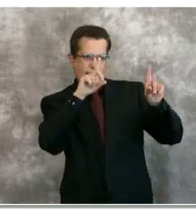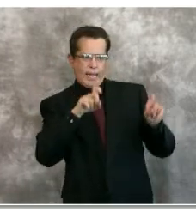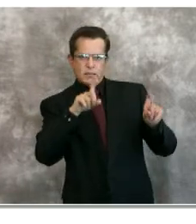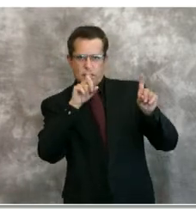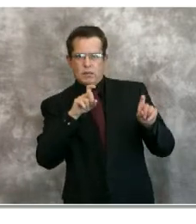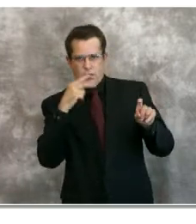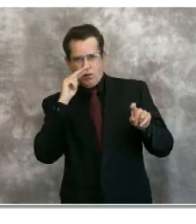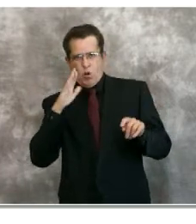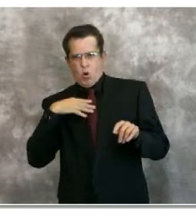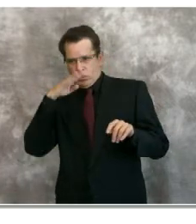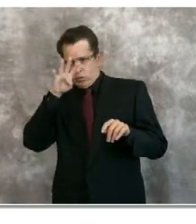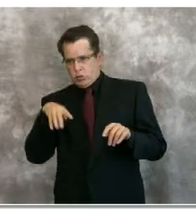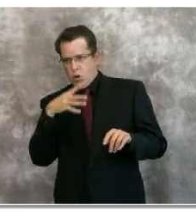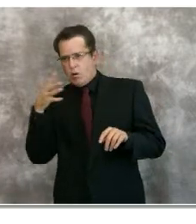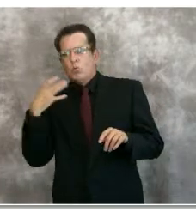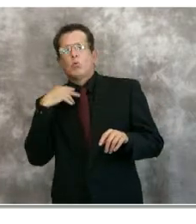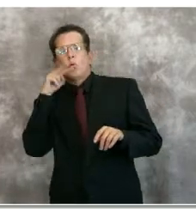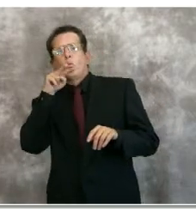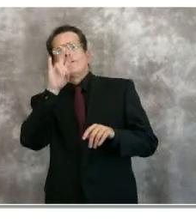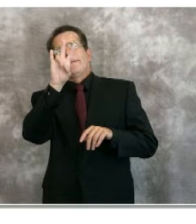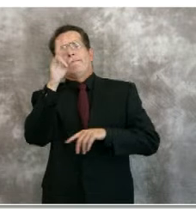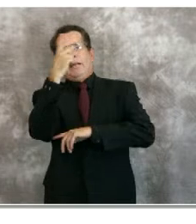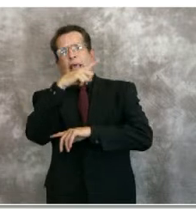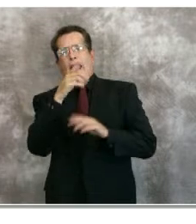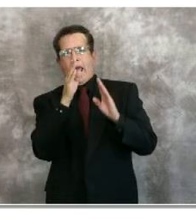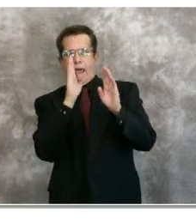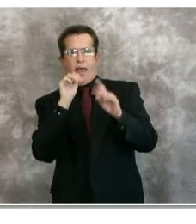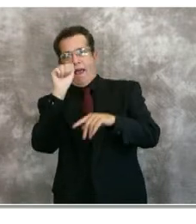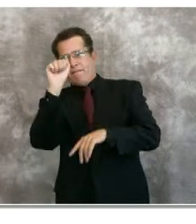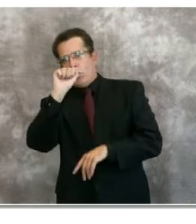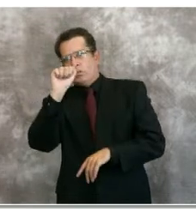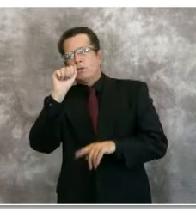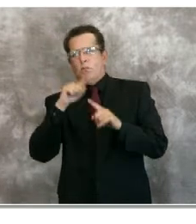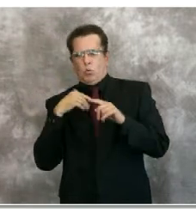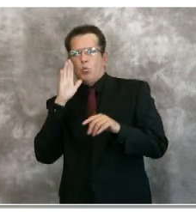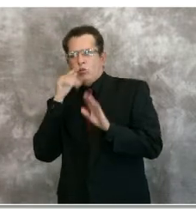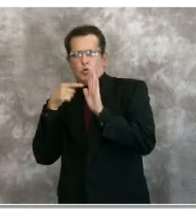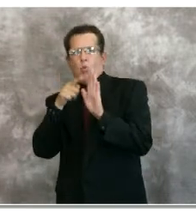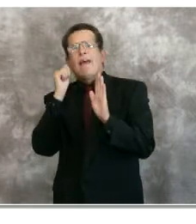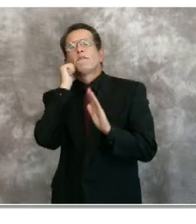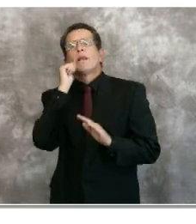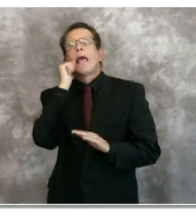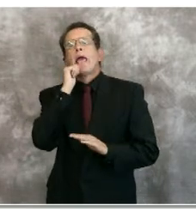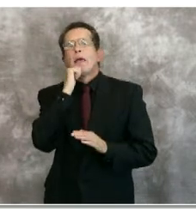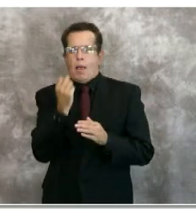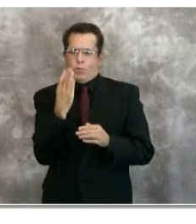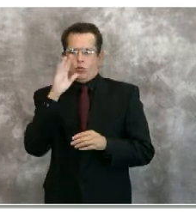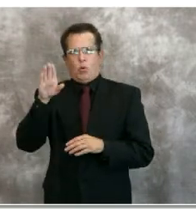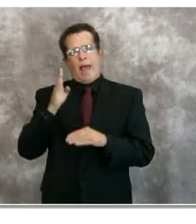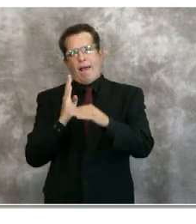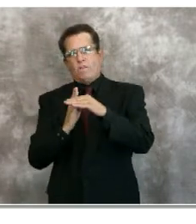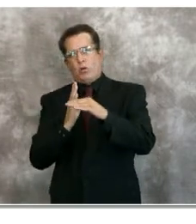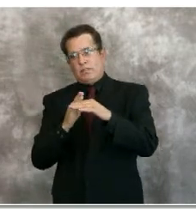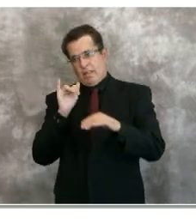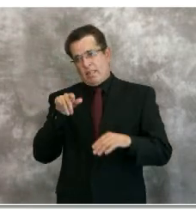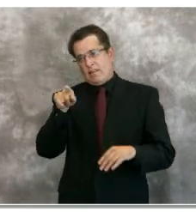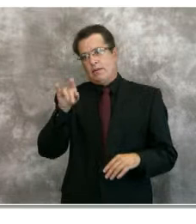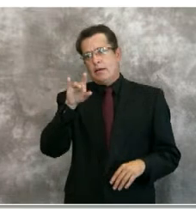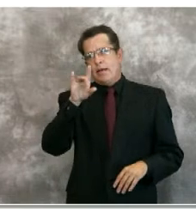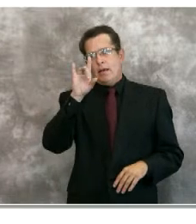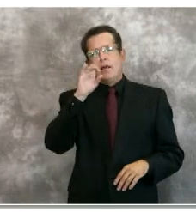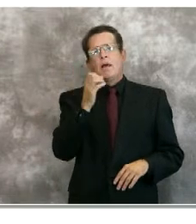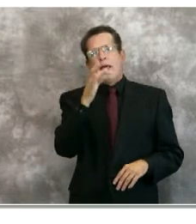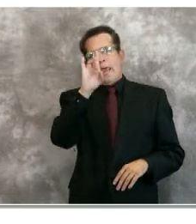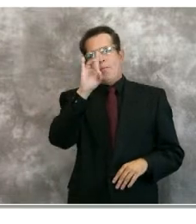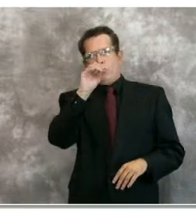T3 chart, we're looking at a 7-day average, but we still report every day the 1-day averages, so that's an 8% percentage